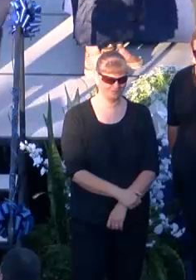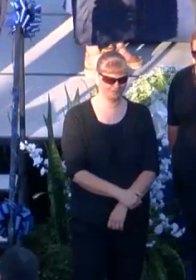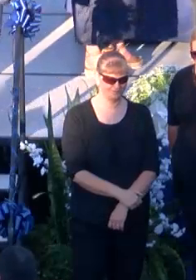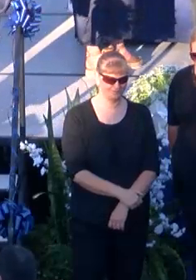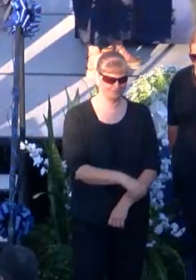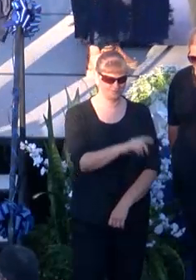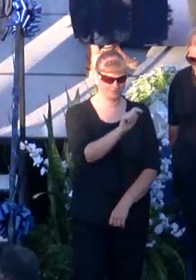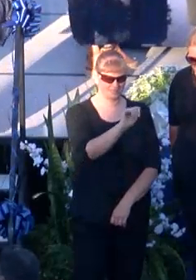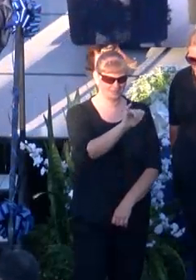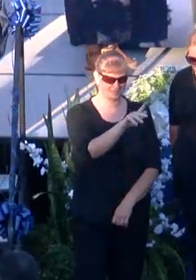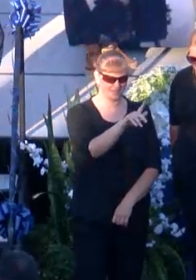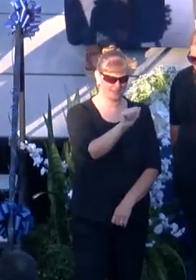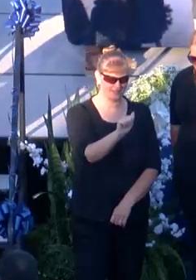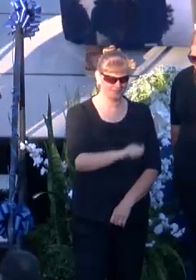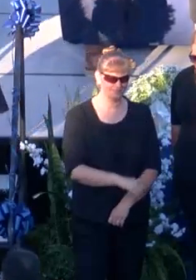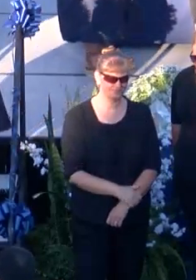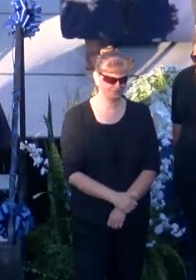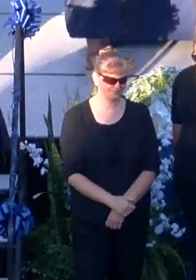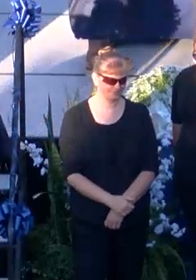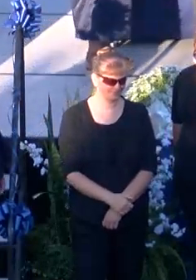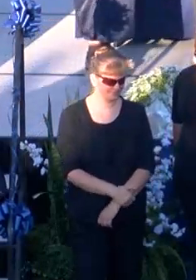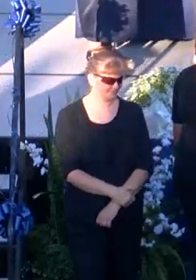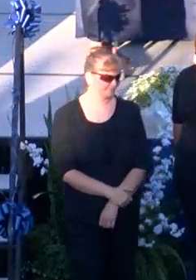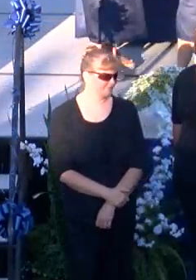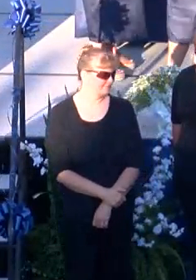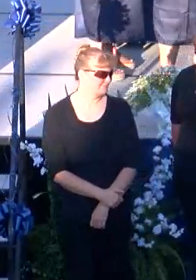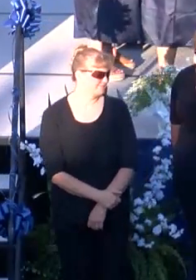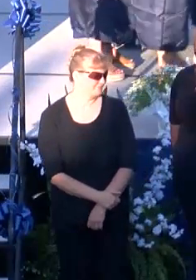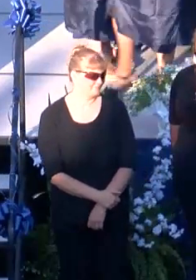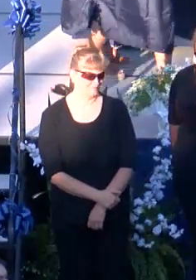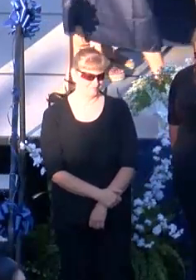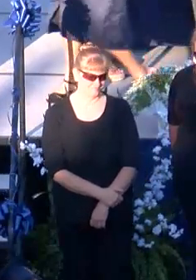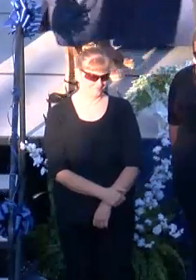Taylor Perez. Natalie Silva.